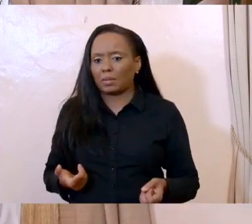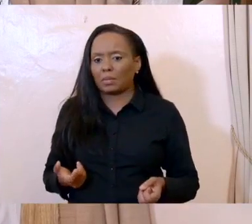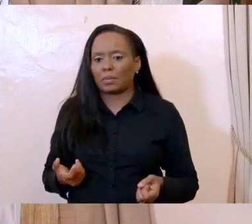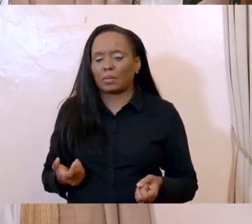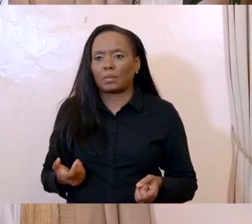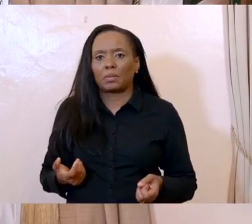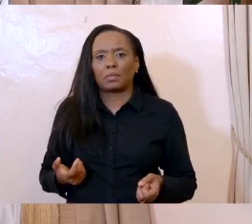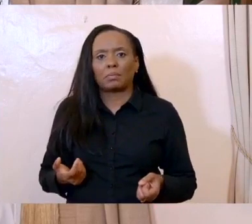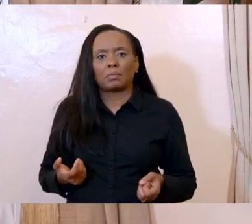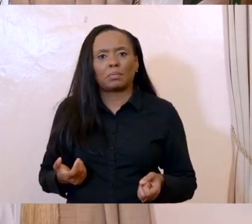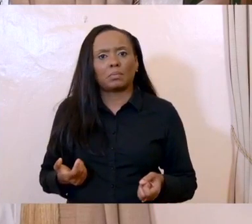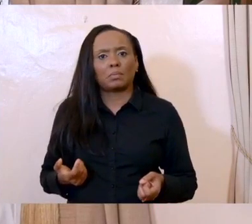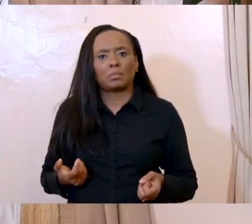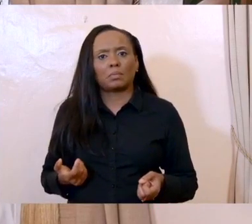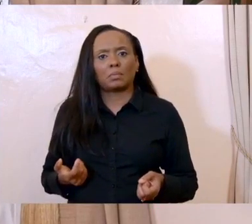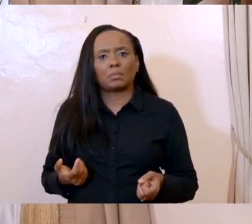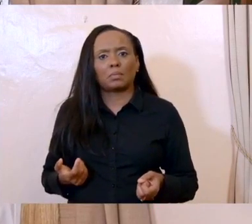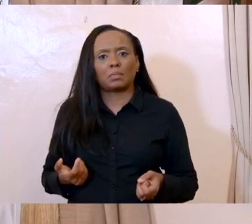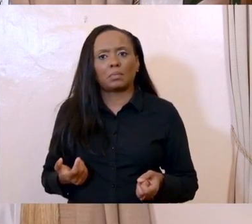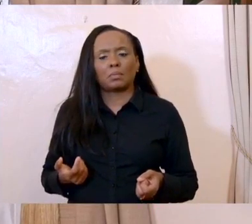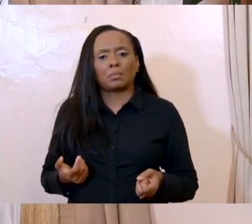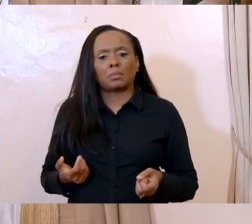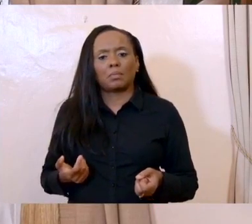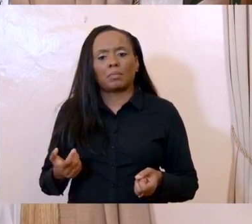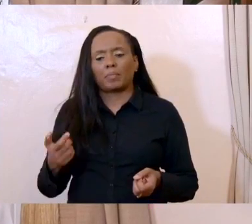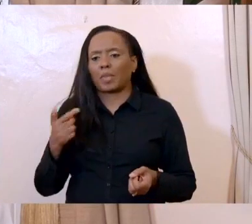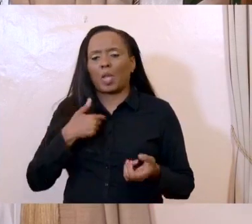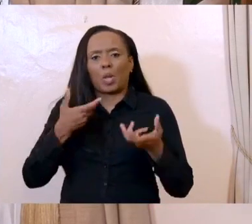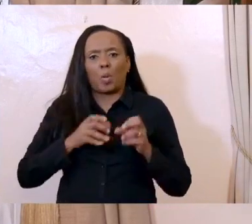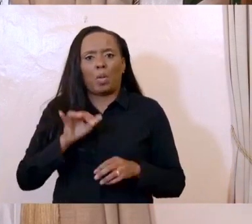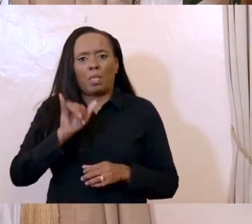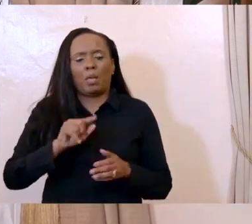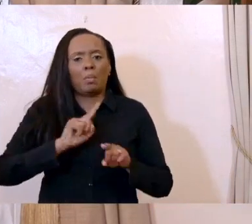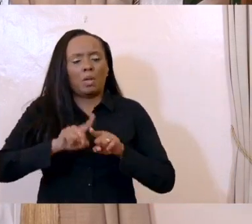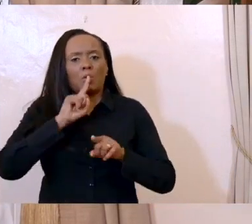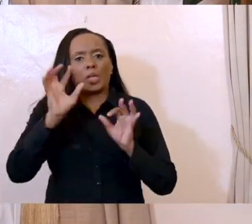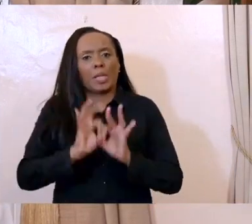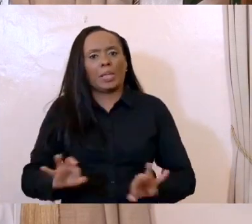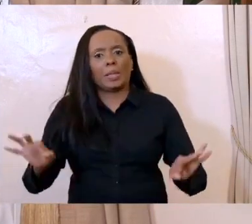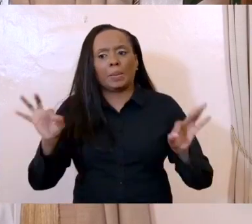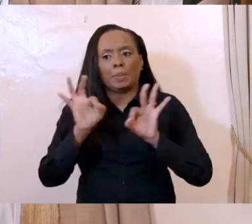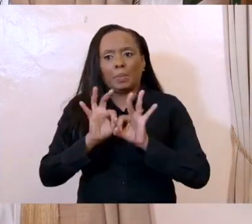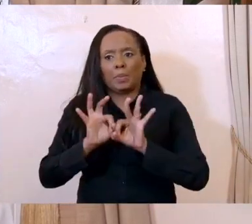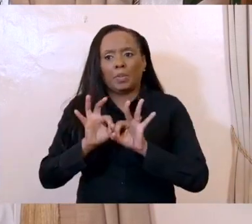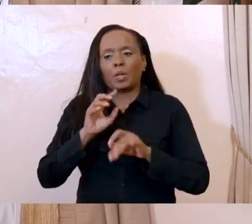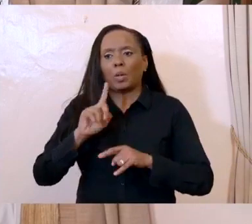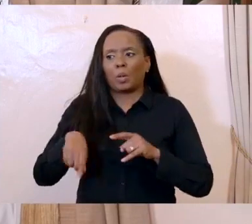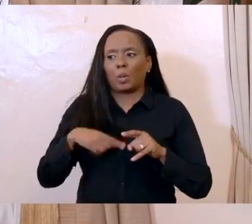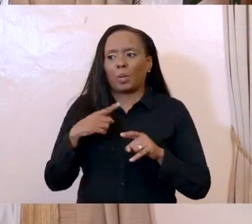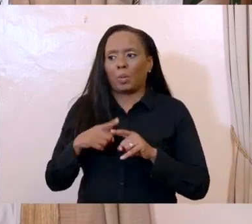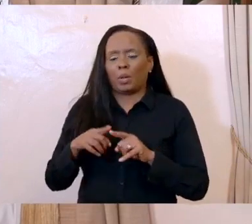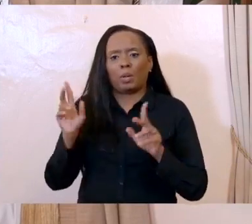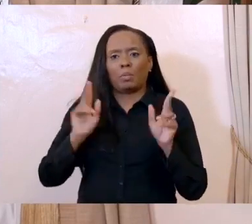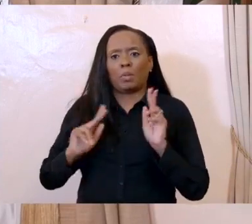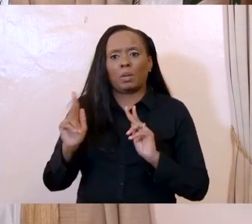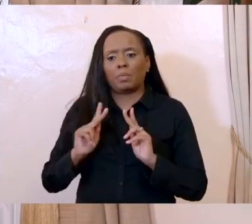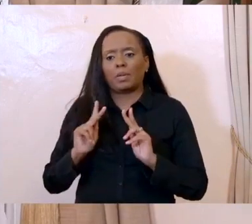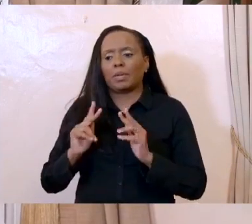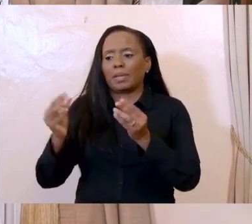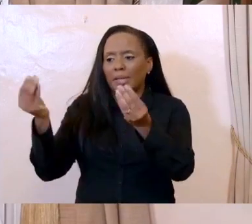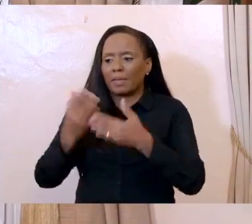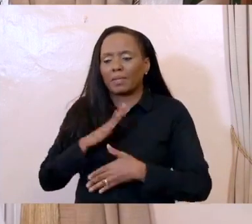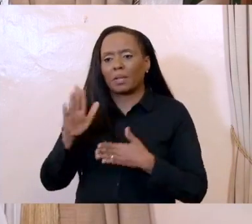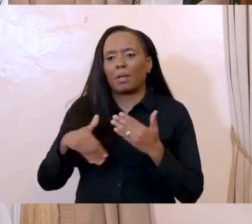peepers and so on in the country, but it is useful when we can get third-party information as